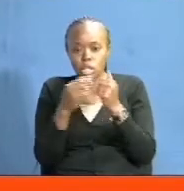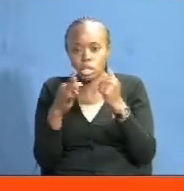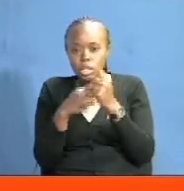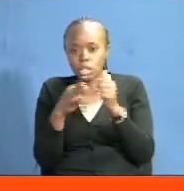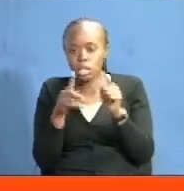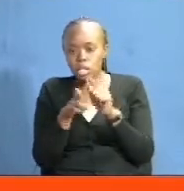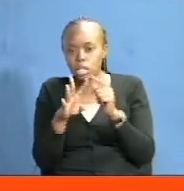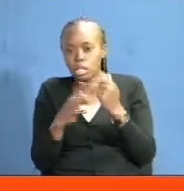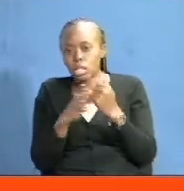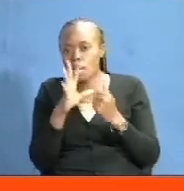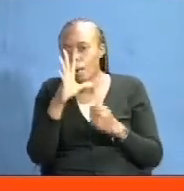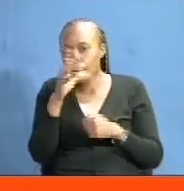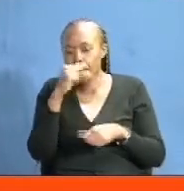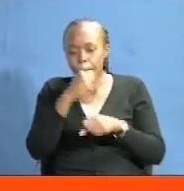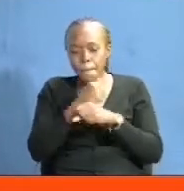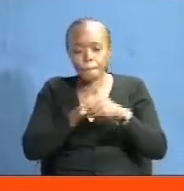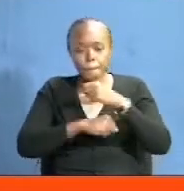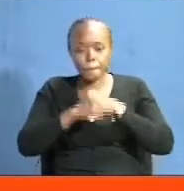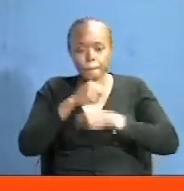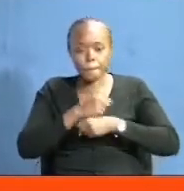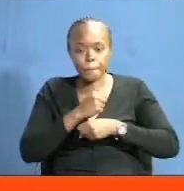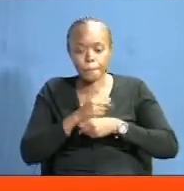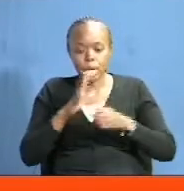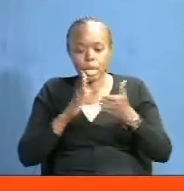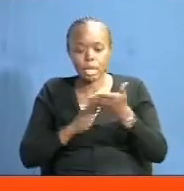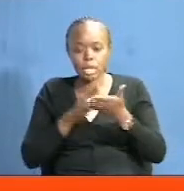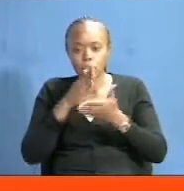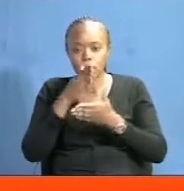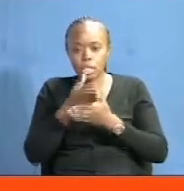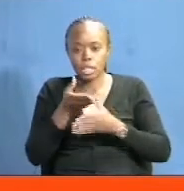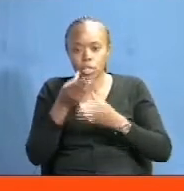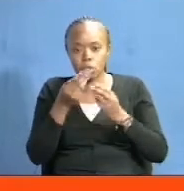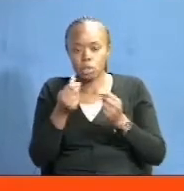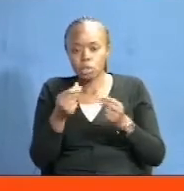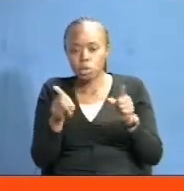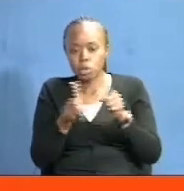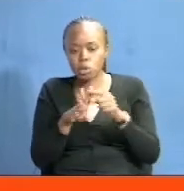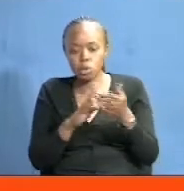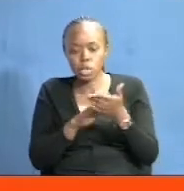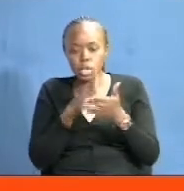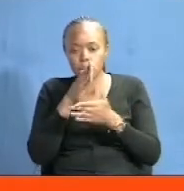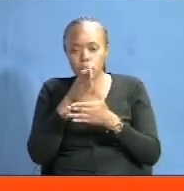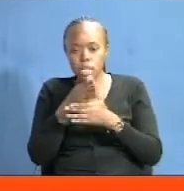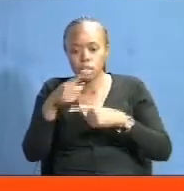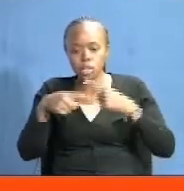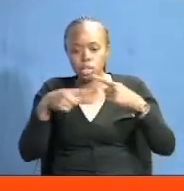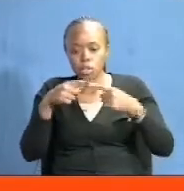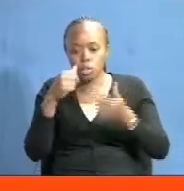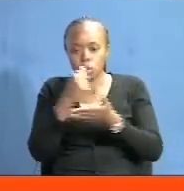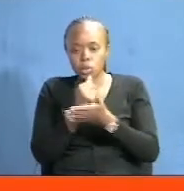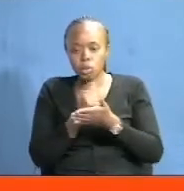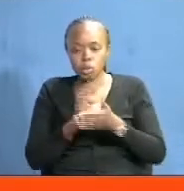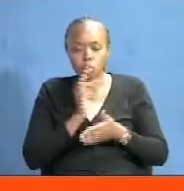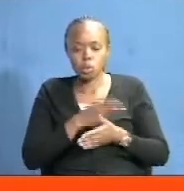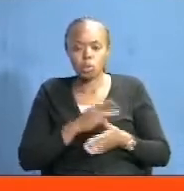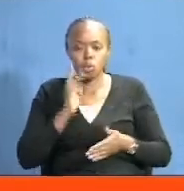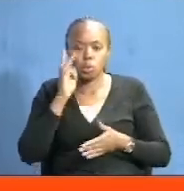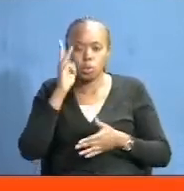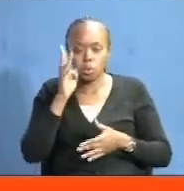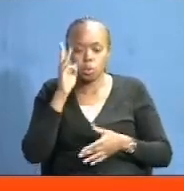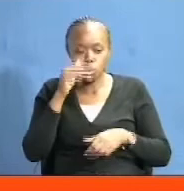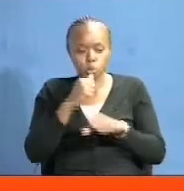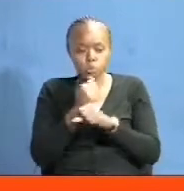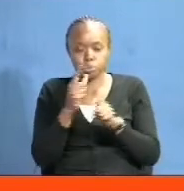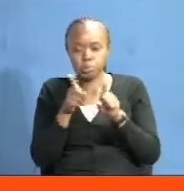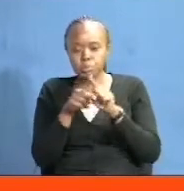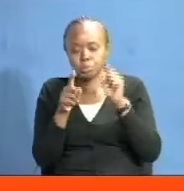35 who feel they have the right resources and the right qualifications to run for office, we will work with their campaigns. We will